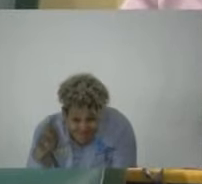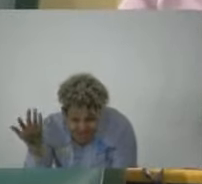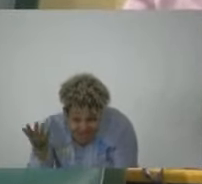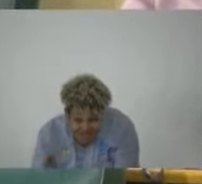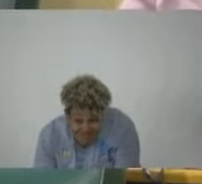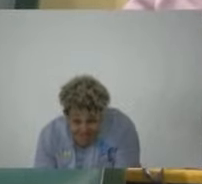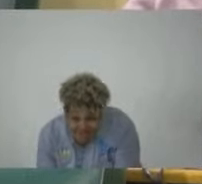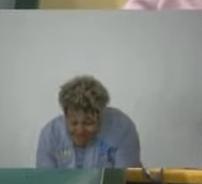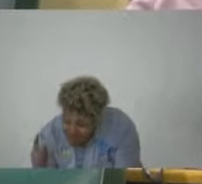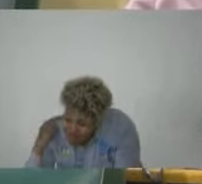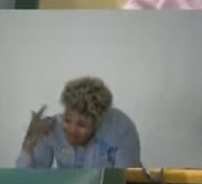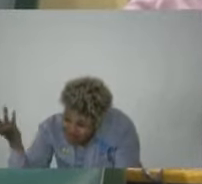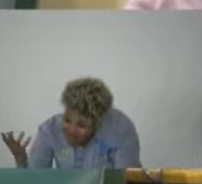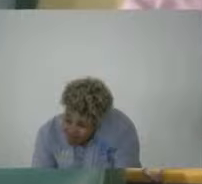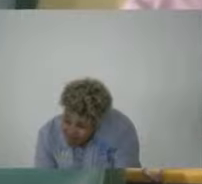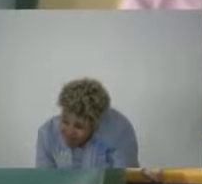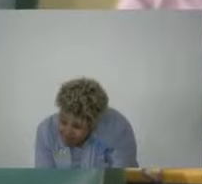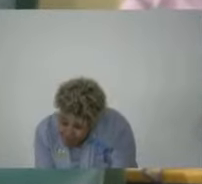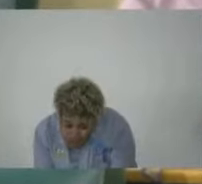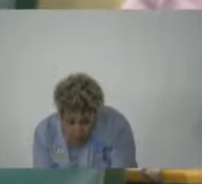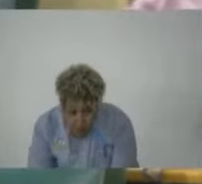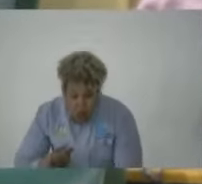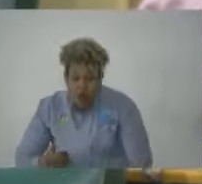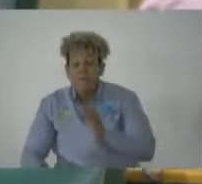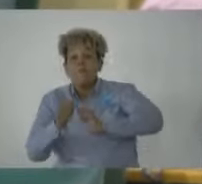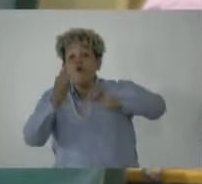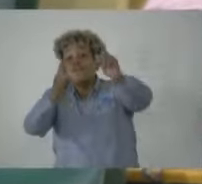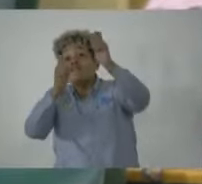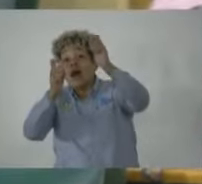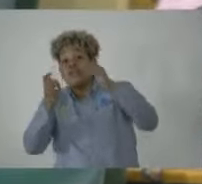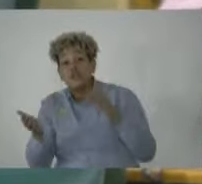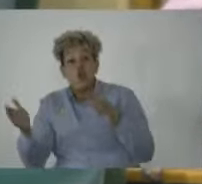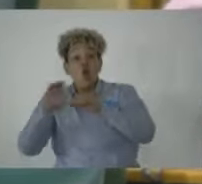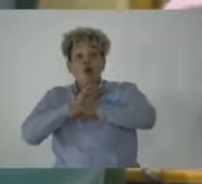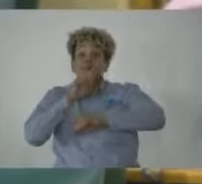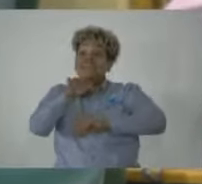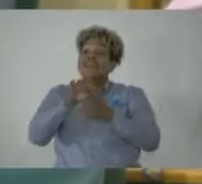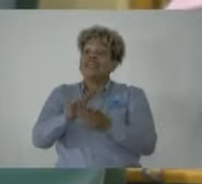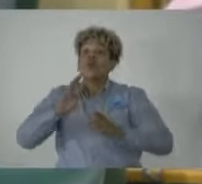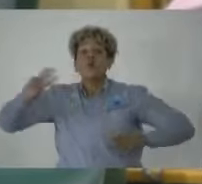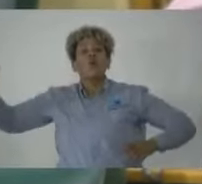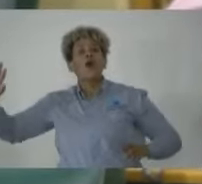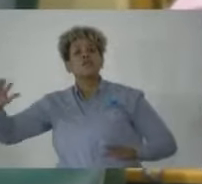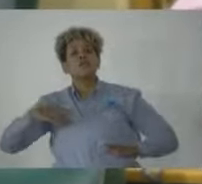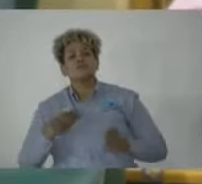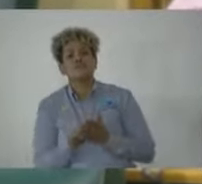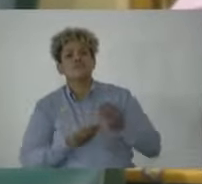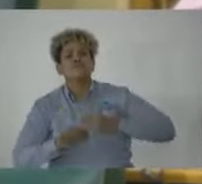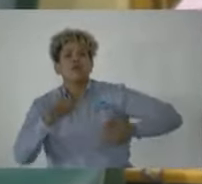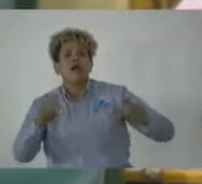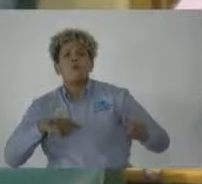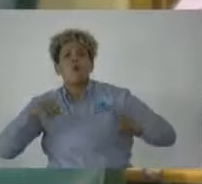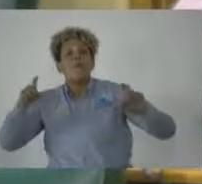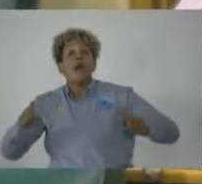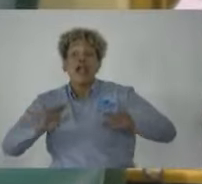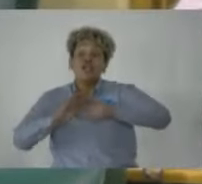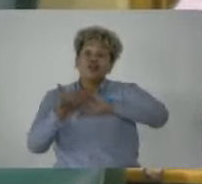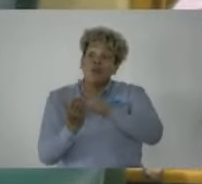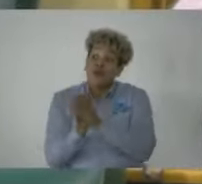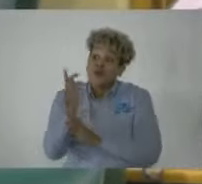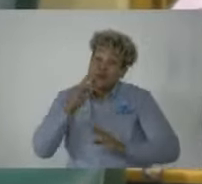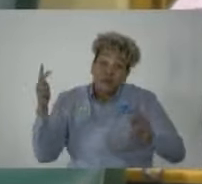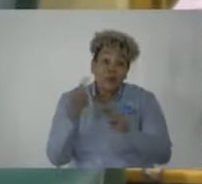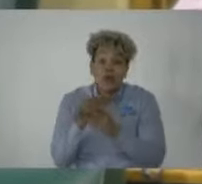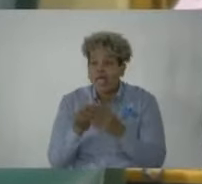leading Jamaica to one of the fastest, most complete recoveries in the Western Hemisphere. We piloted Jamaica through the worst